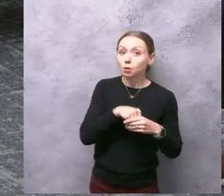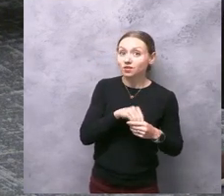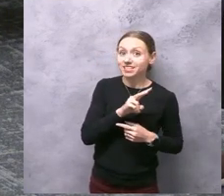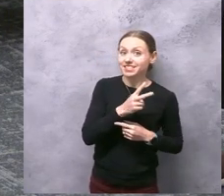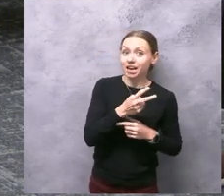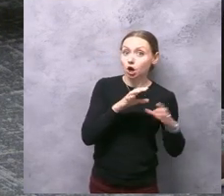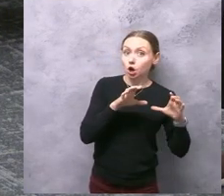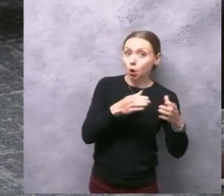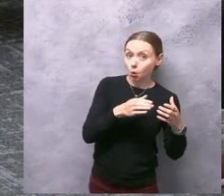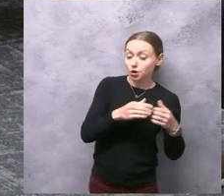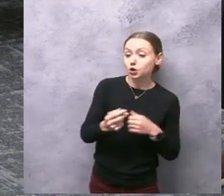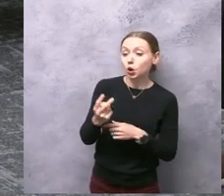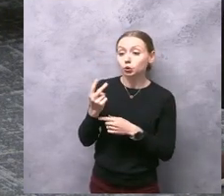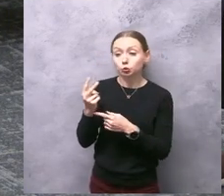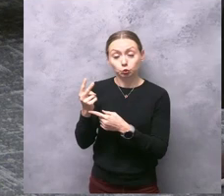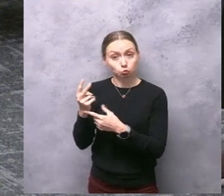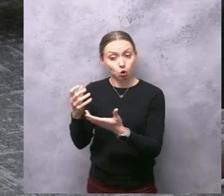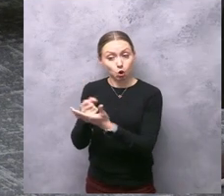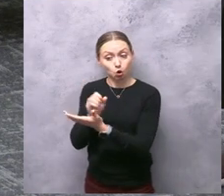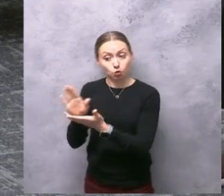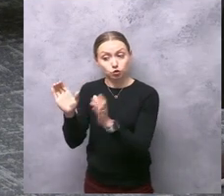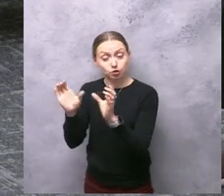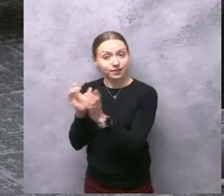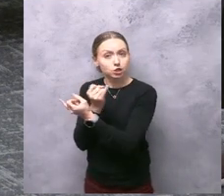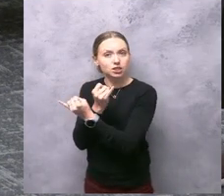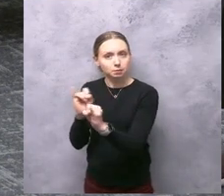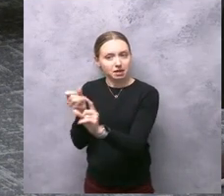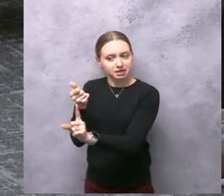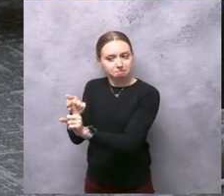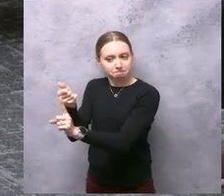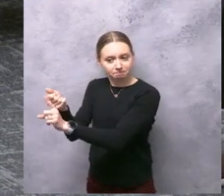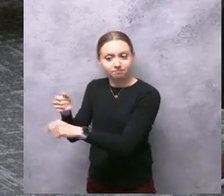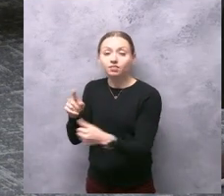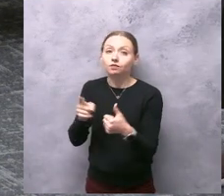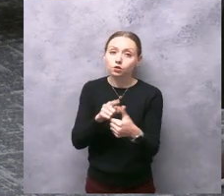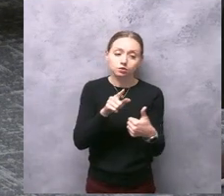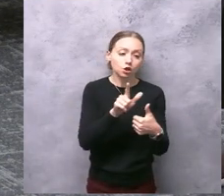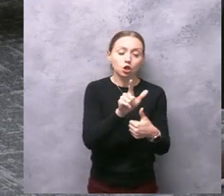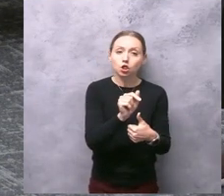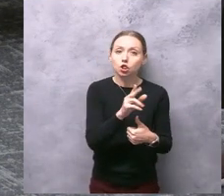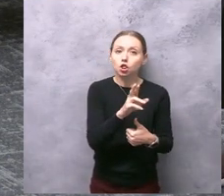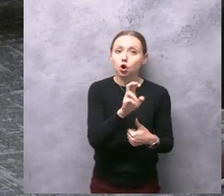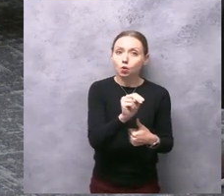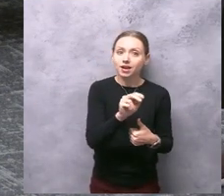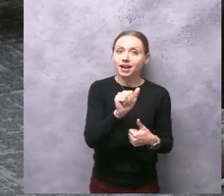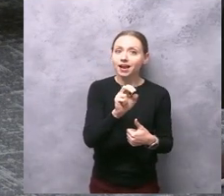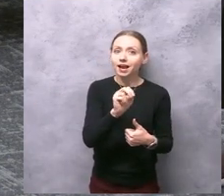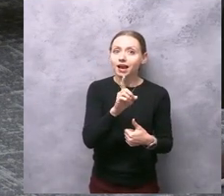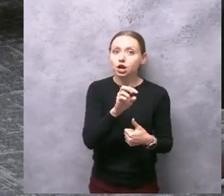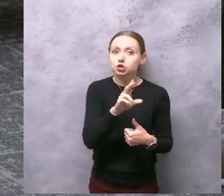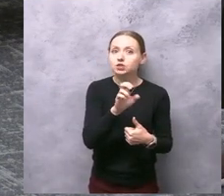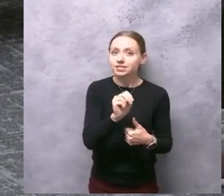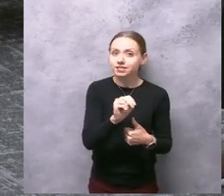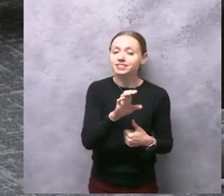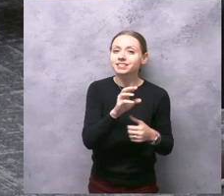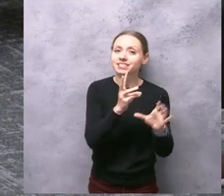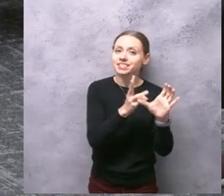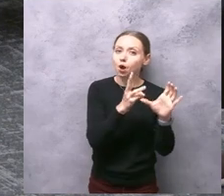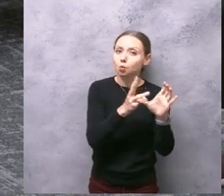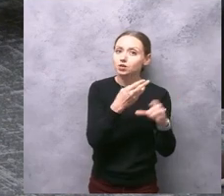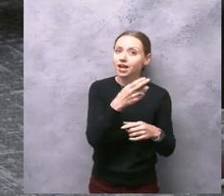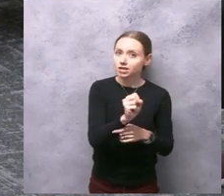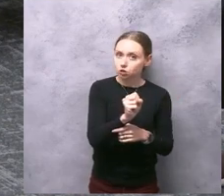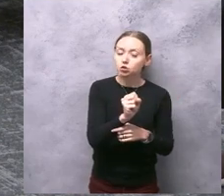earned their certification independently. Our first teacher is Lauren Anderson from Cypress Woods High School, certified in career